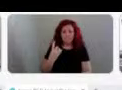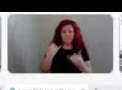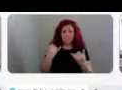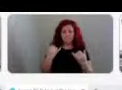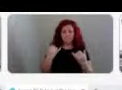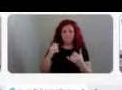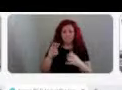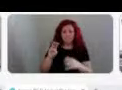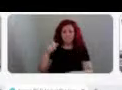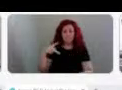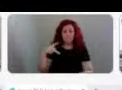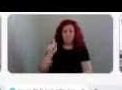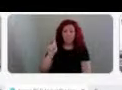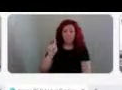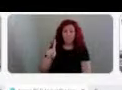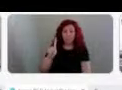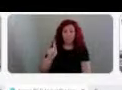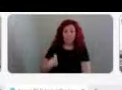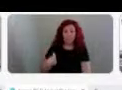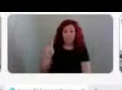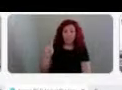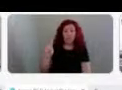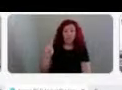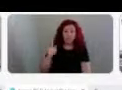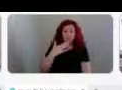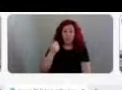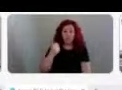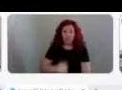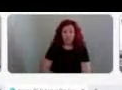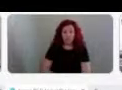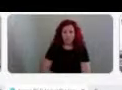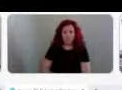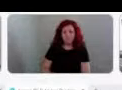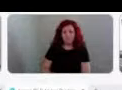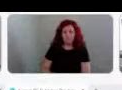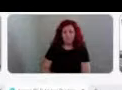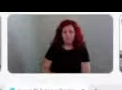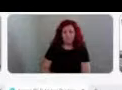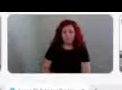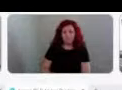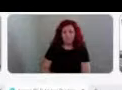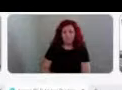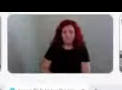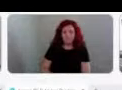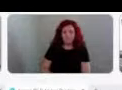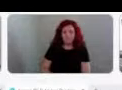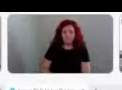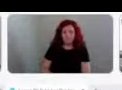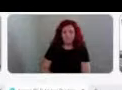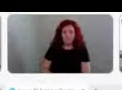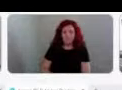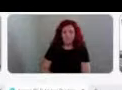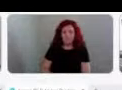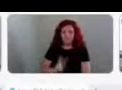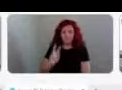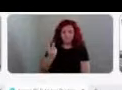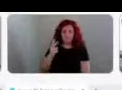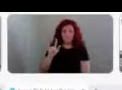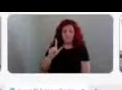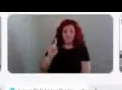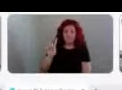1.1 would be much better and secondly i'm speaking about legislative district